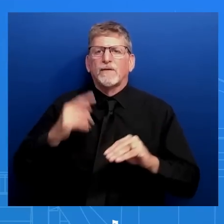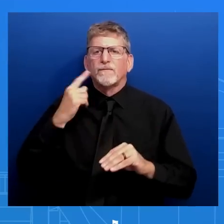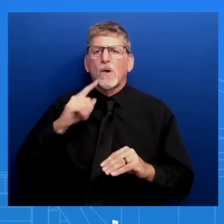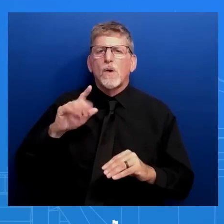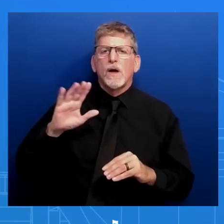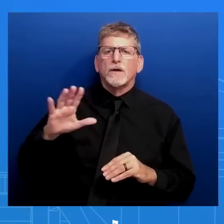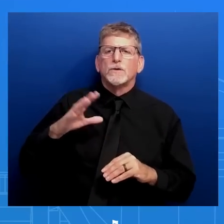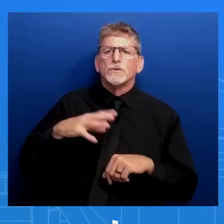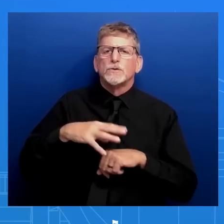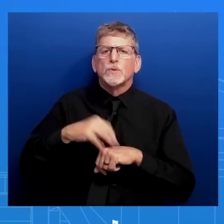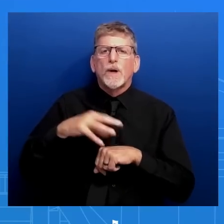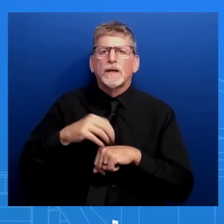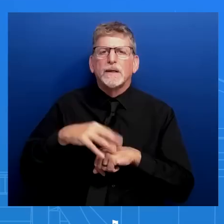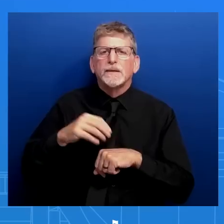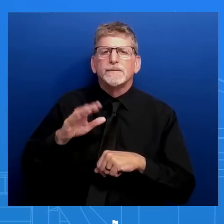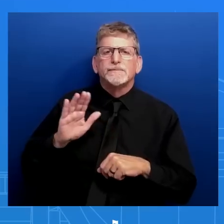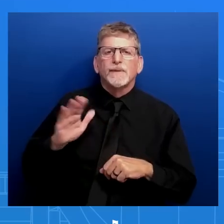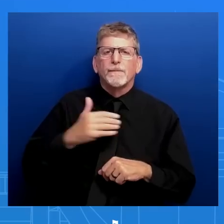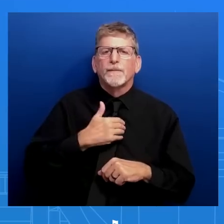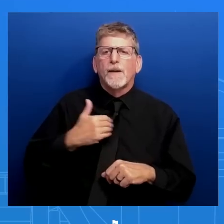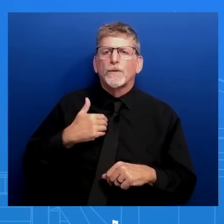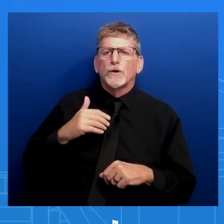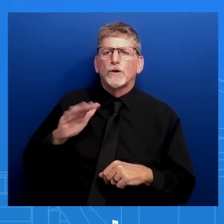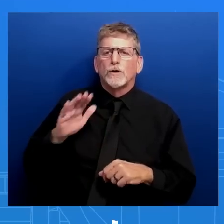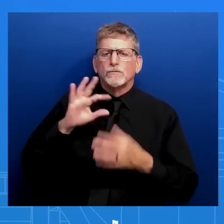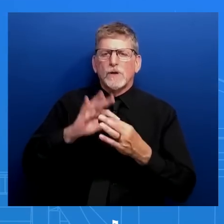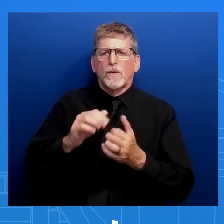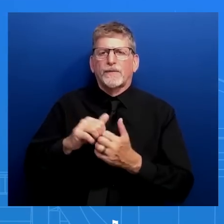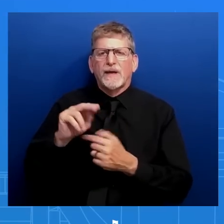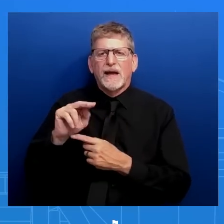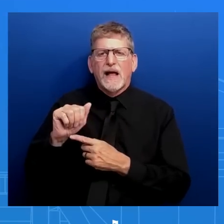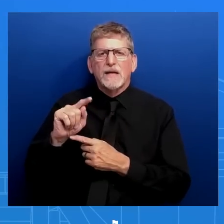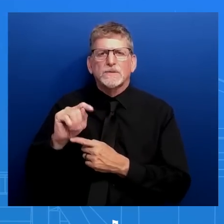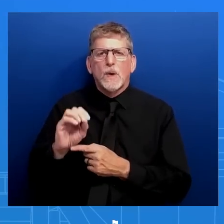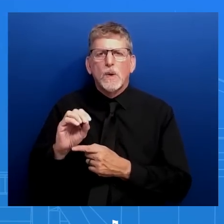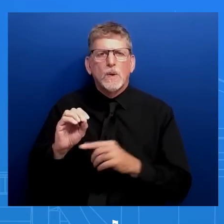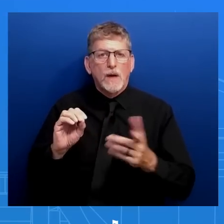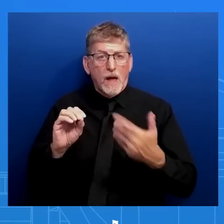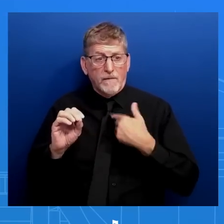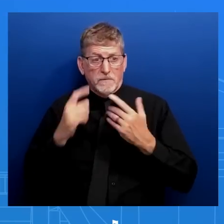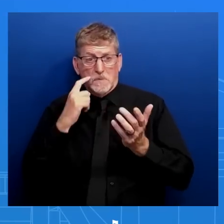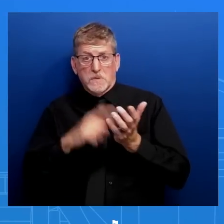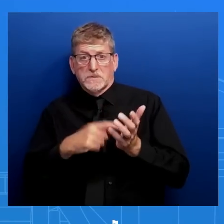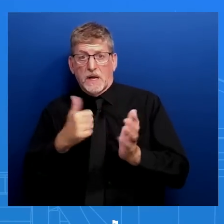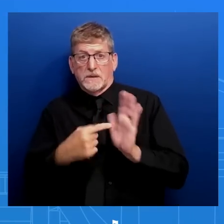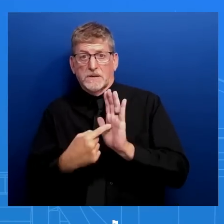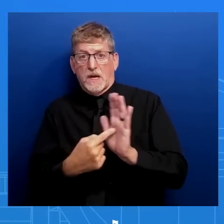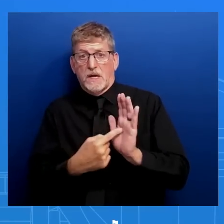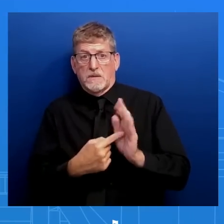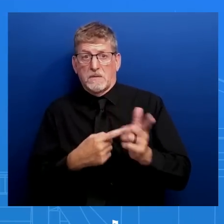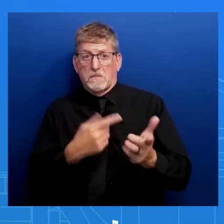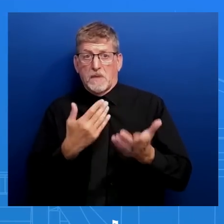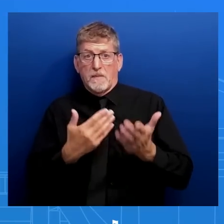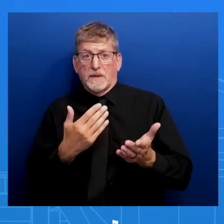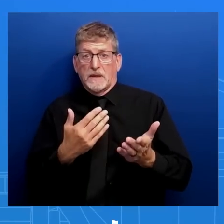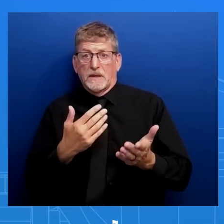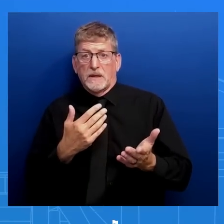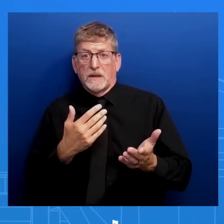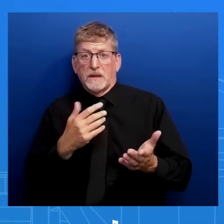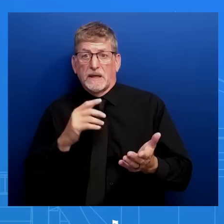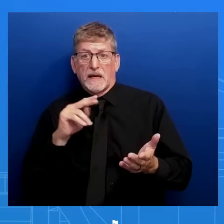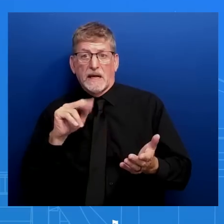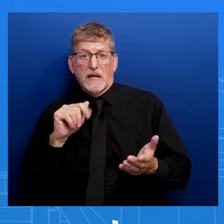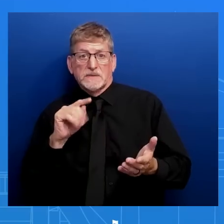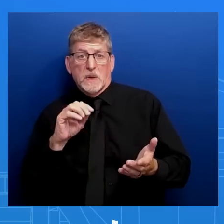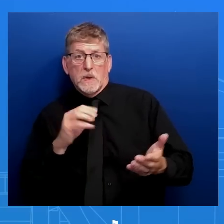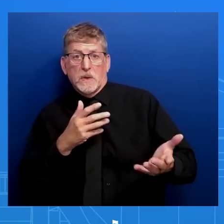there any signs that may suggest that Sweden may join NATO before Vilnius summit? The president's still optimistic